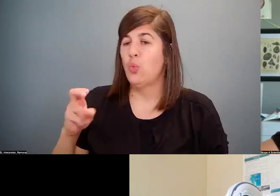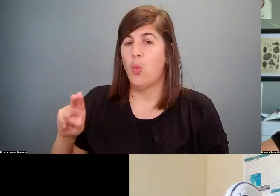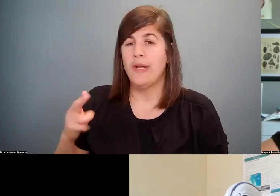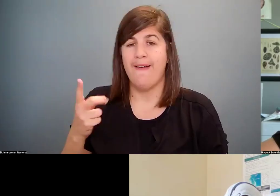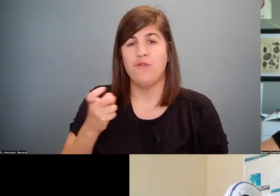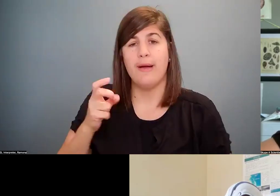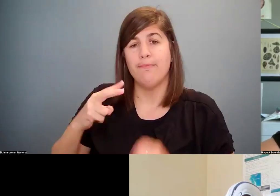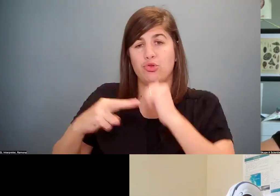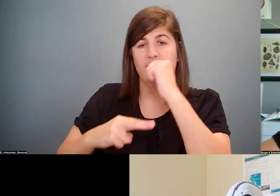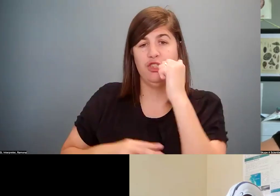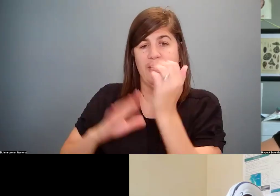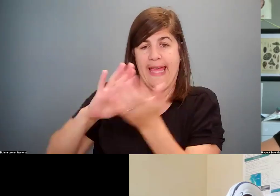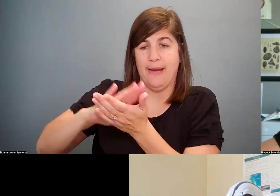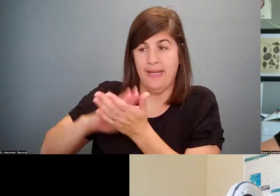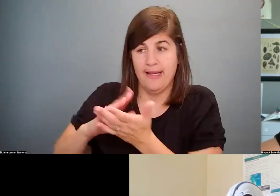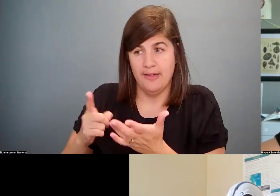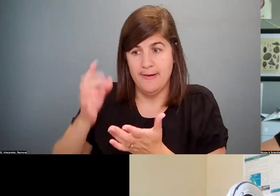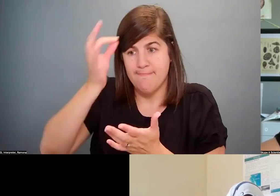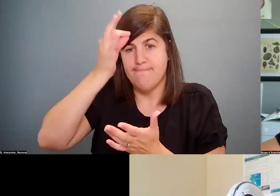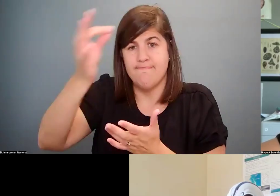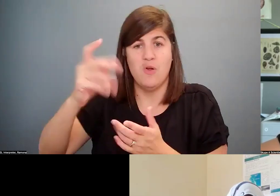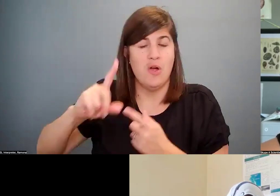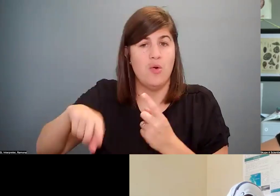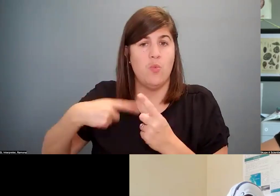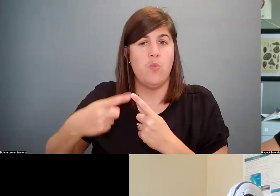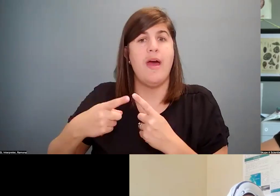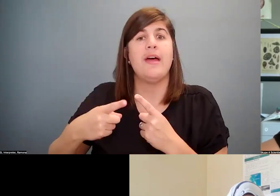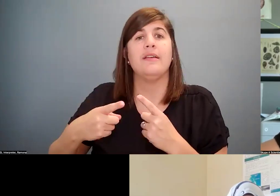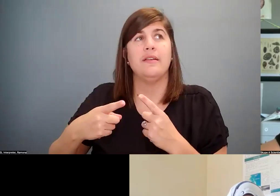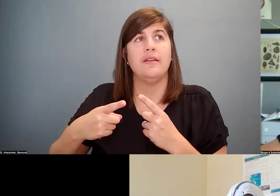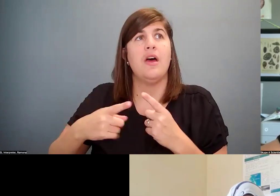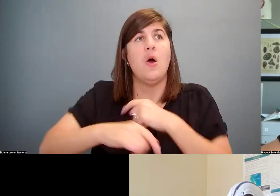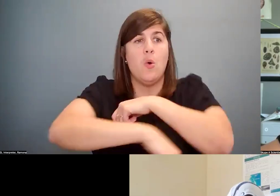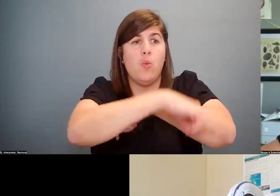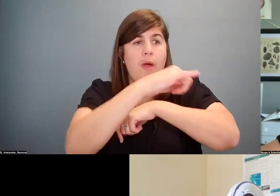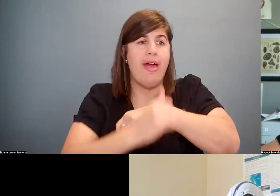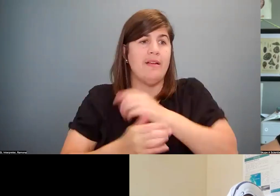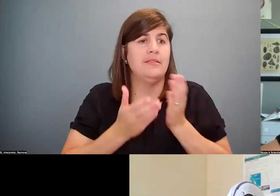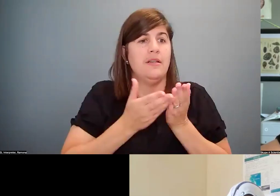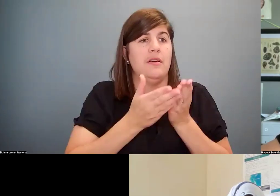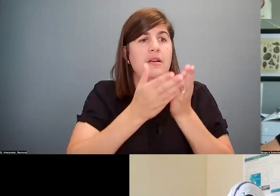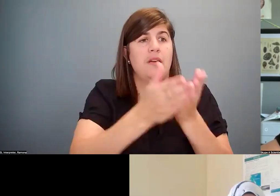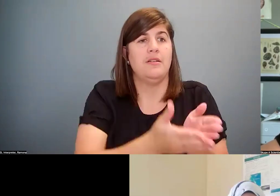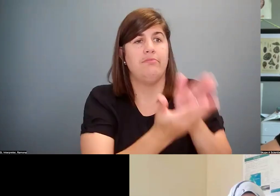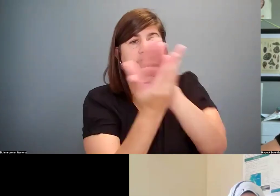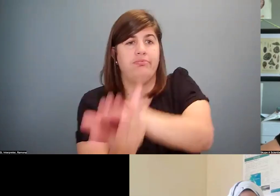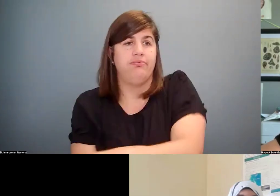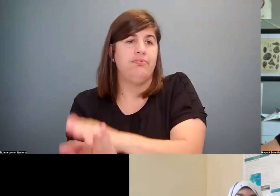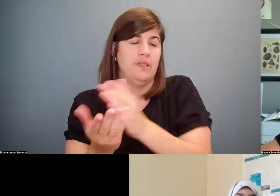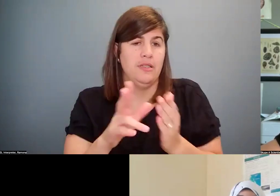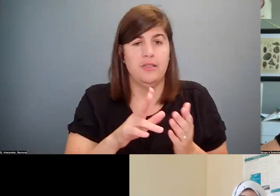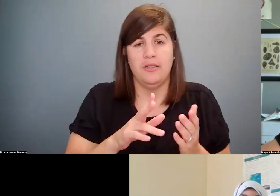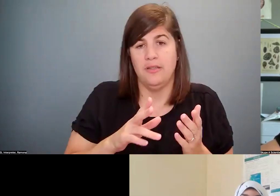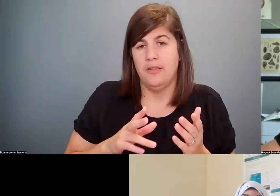you had any close calls when whales knock your boat over? How do you feel when whales swim under your boat?